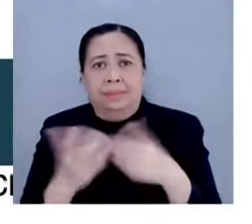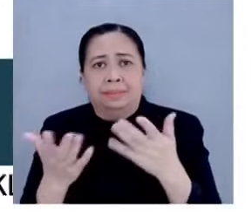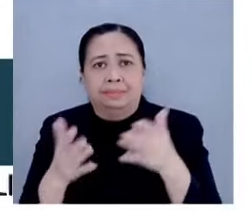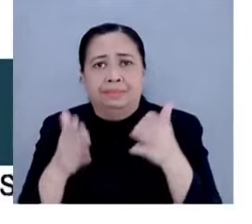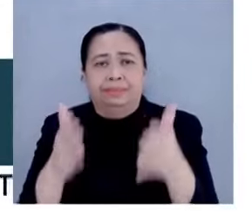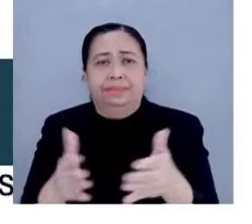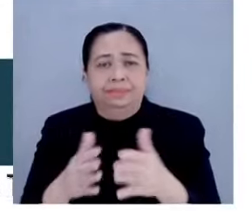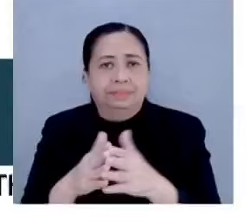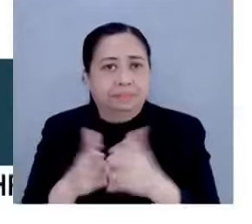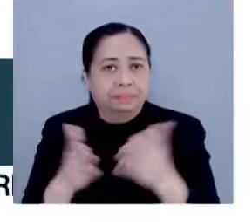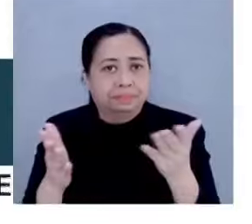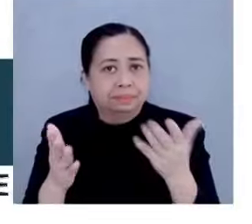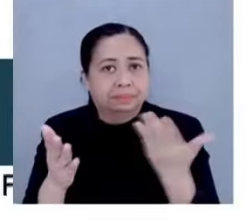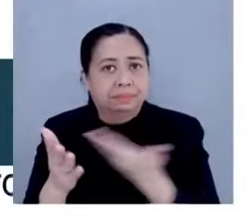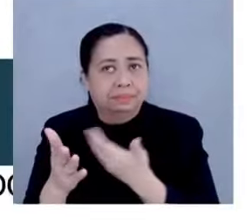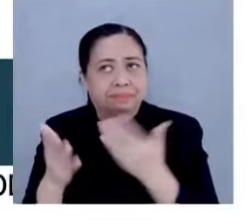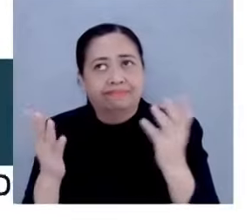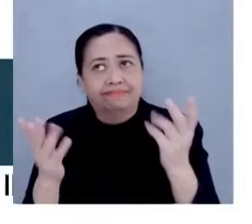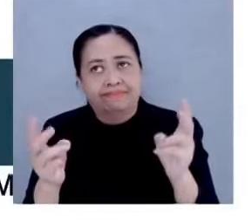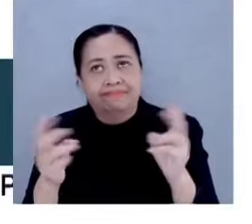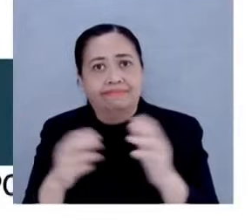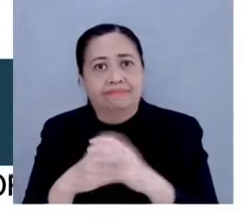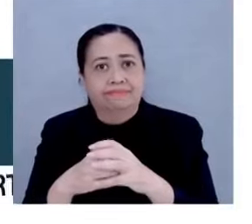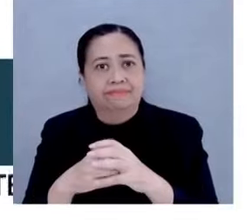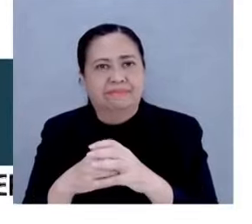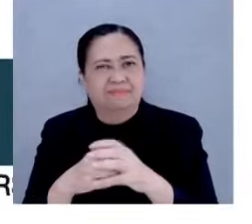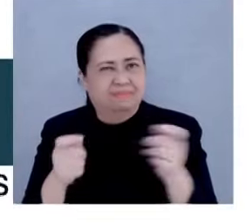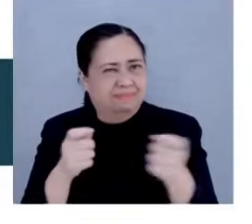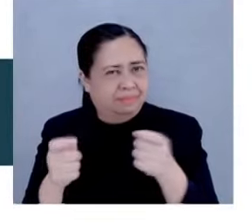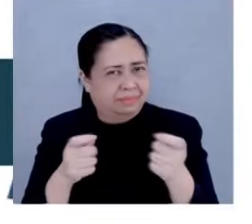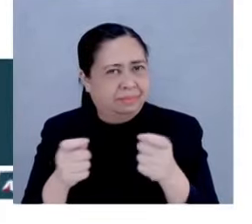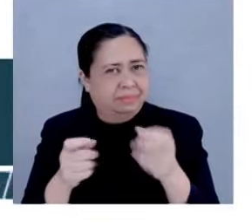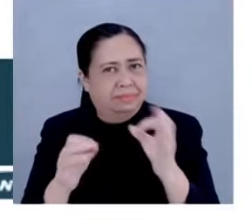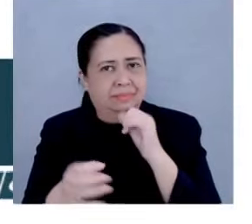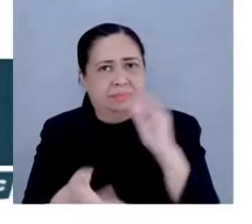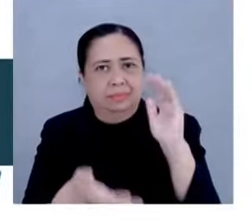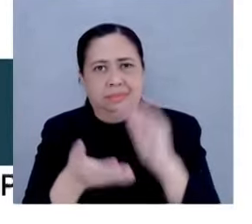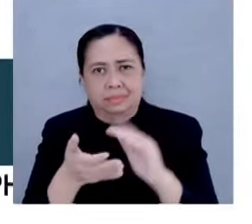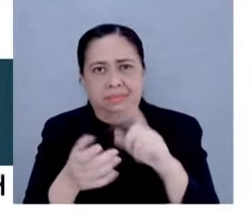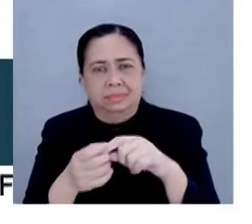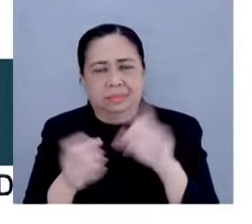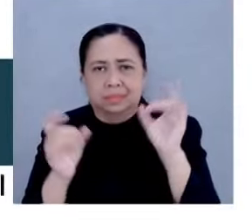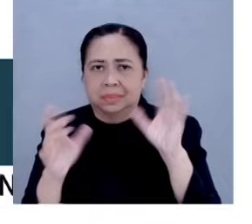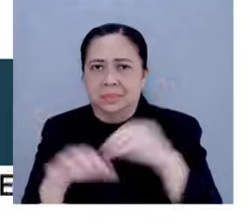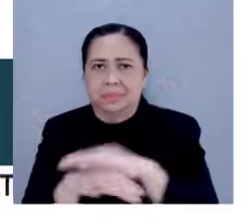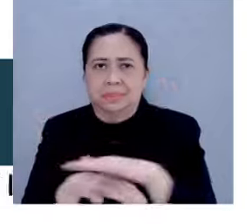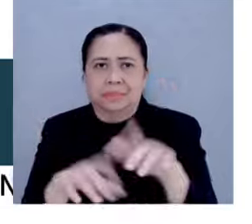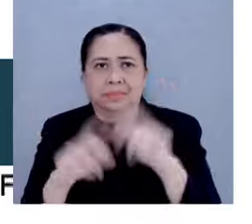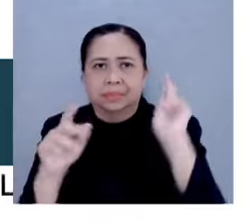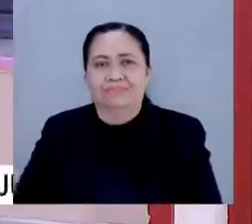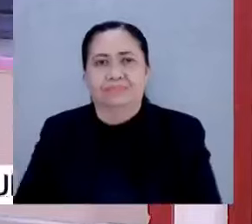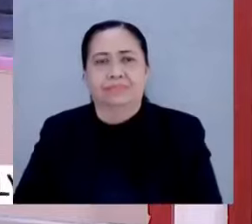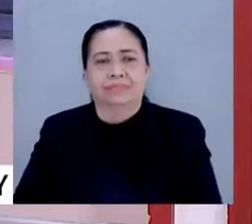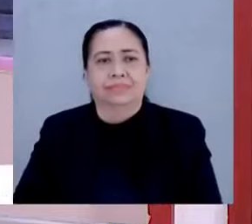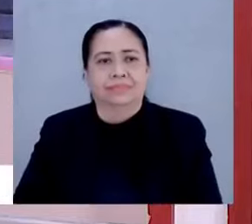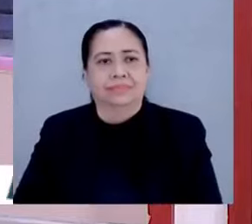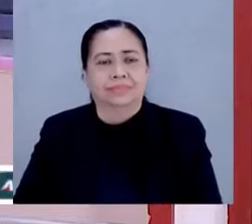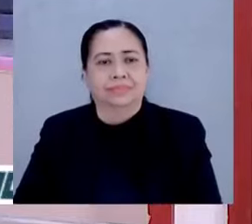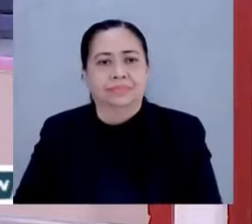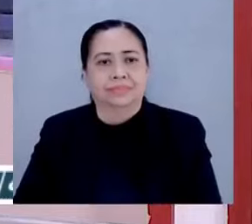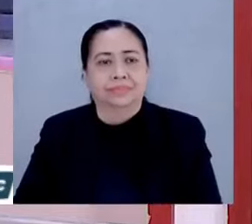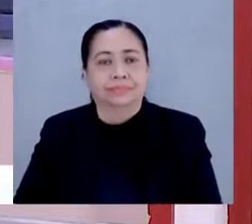by which we could somehow regulate, if not mitigate, the ill effects of this political dynasty. Foreign